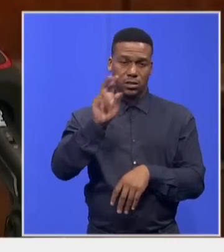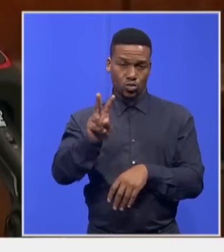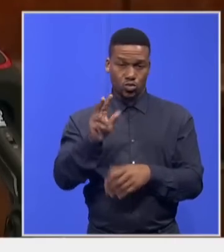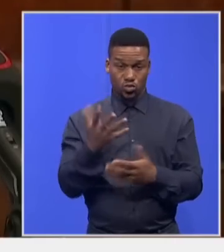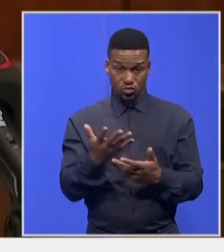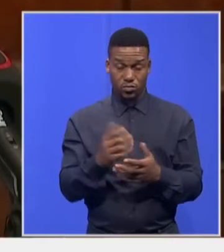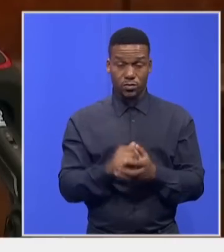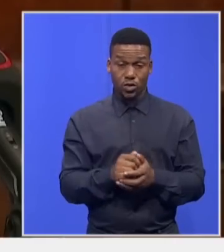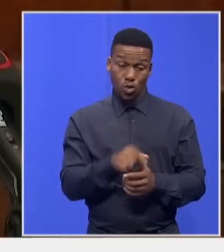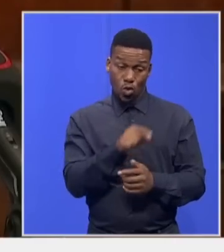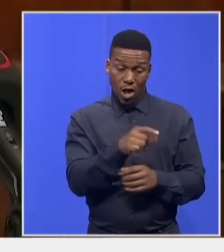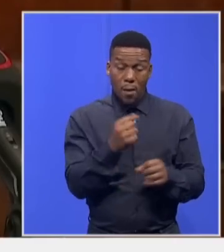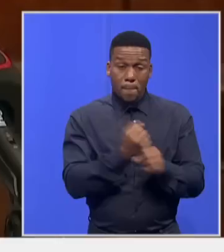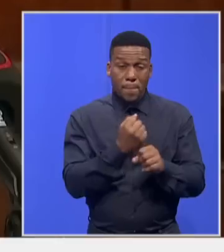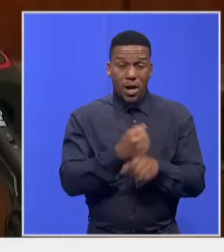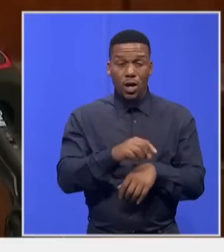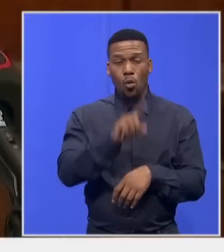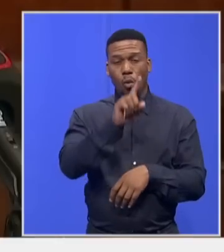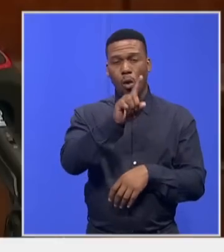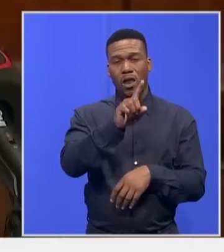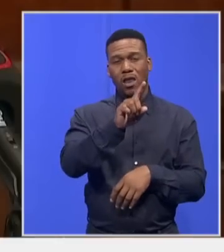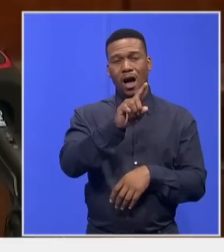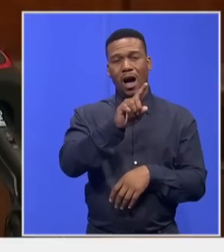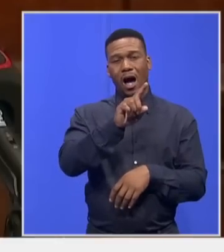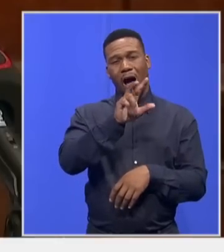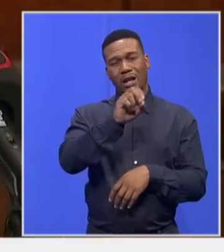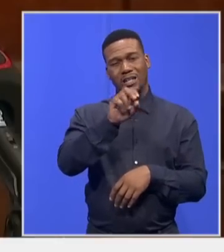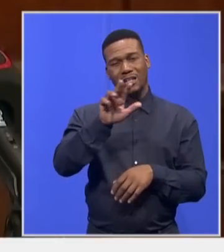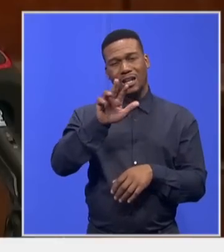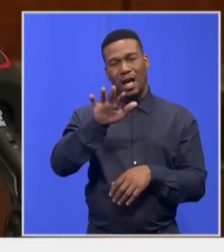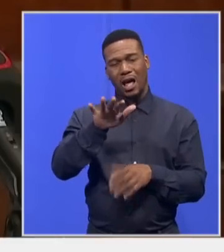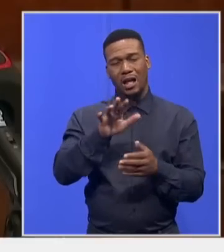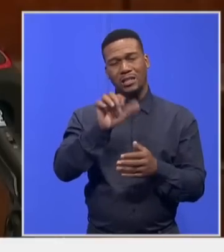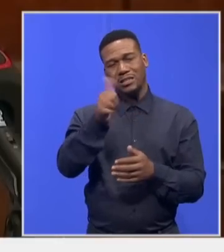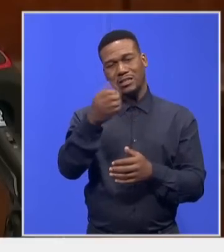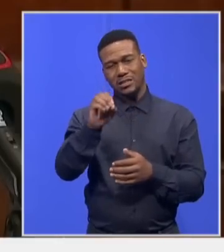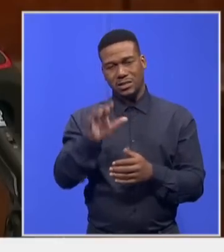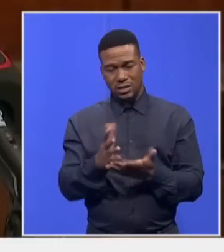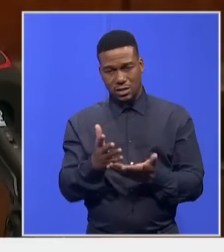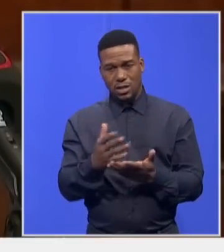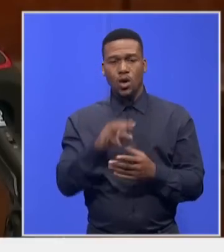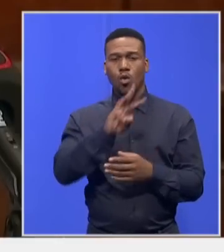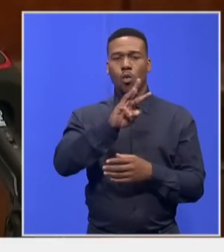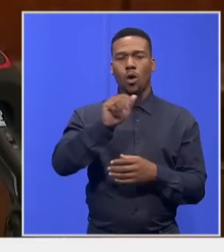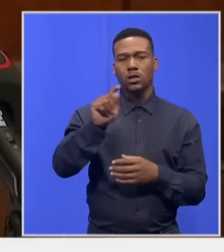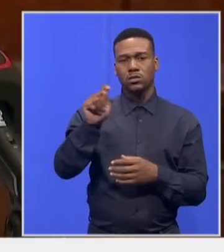megawatts, and the energy availability factor, as I speak to you now, is sitting at